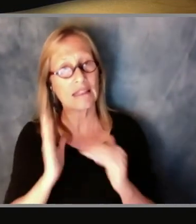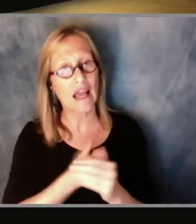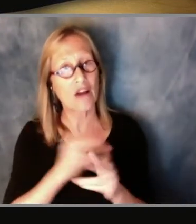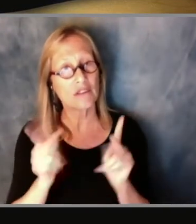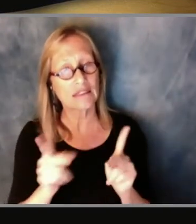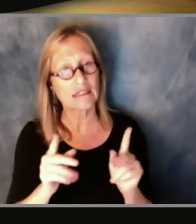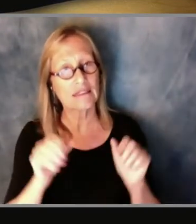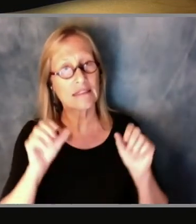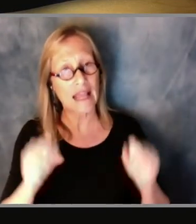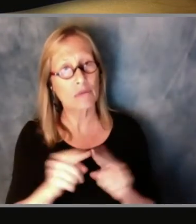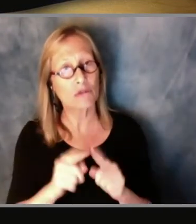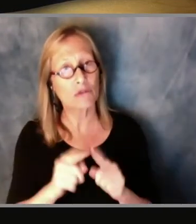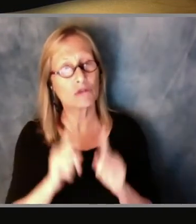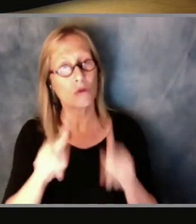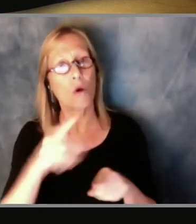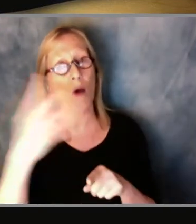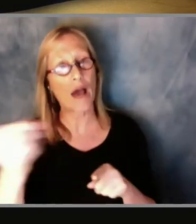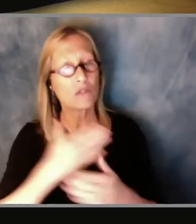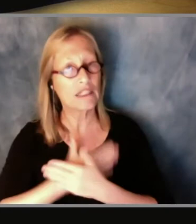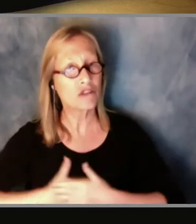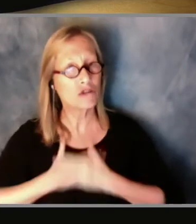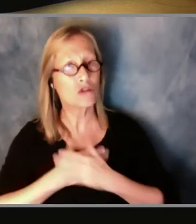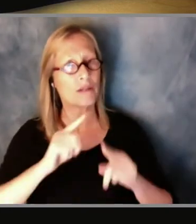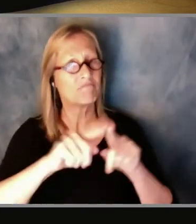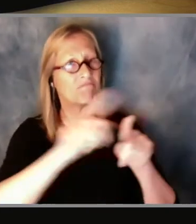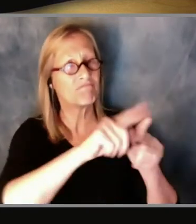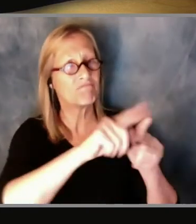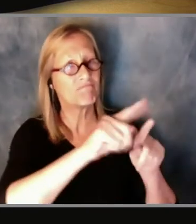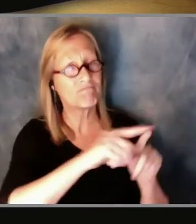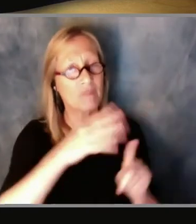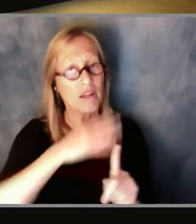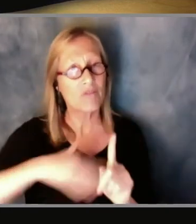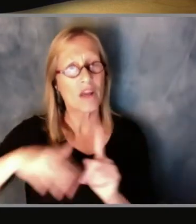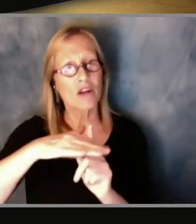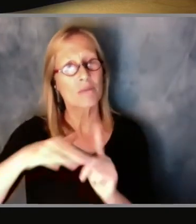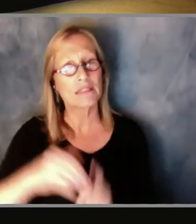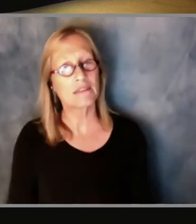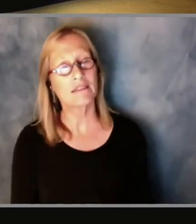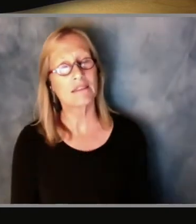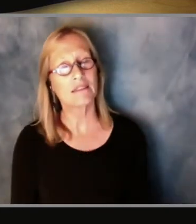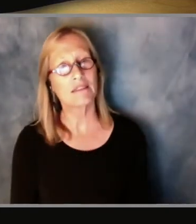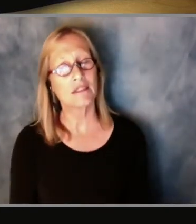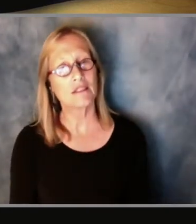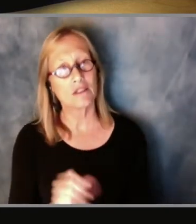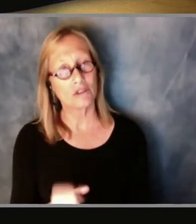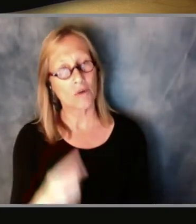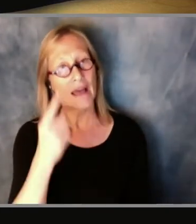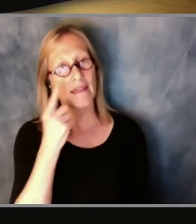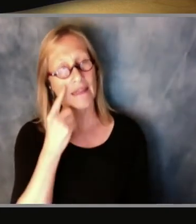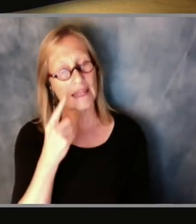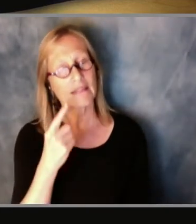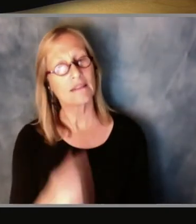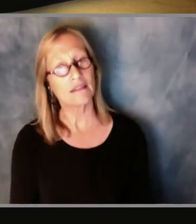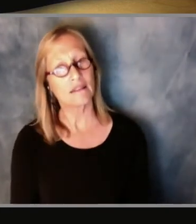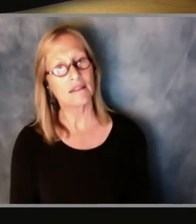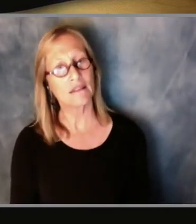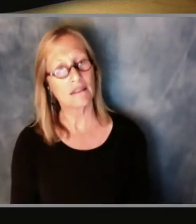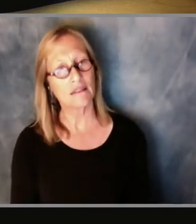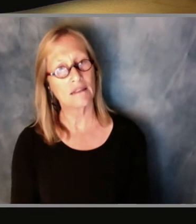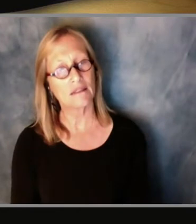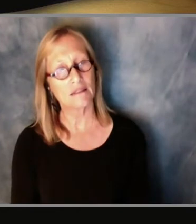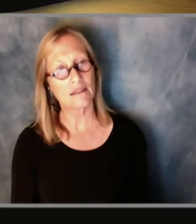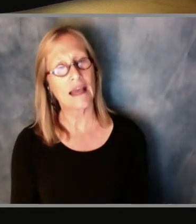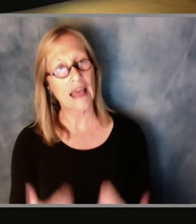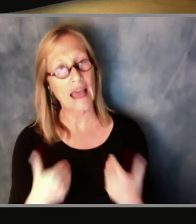recreate, to enjoy the environment. And so I think getting out and having those